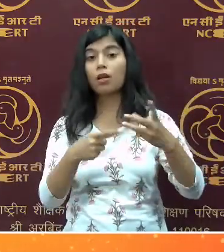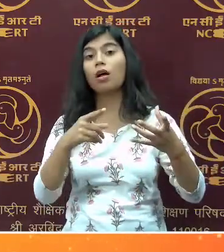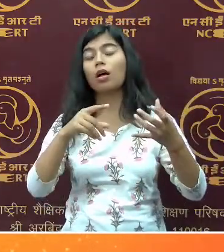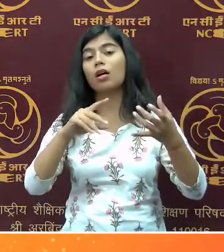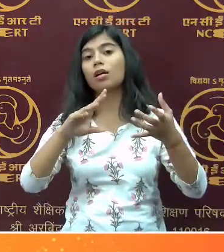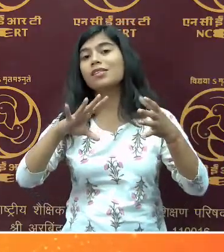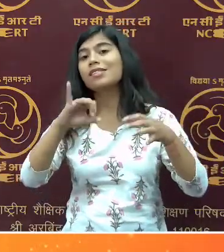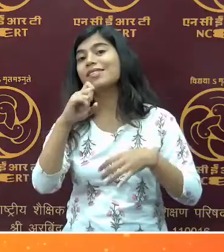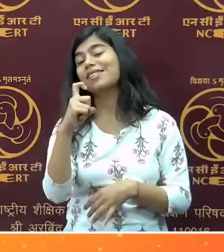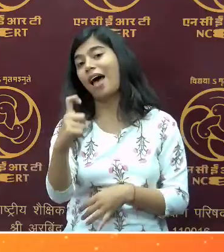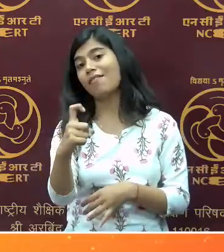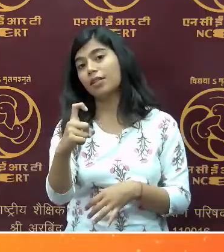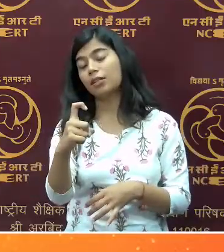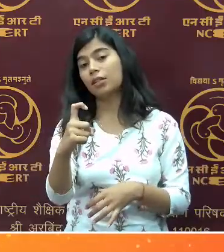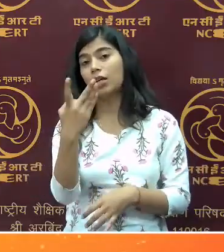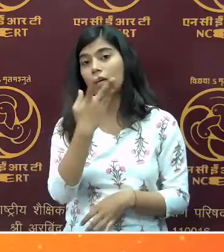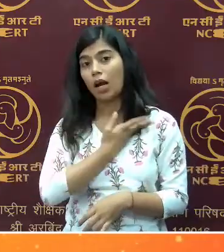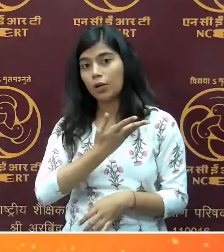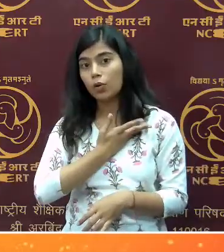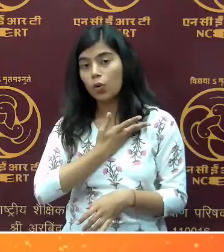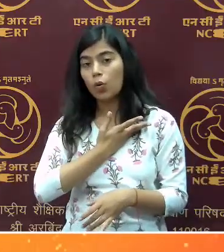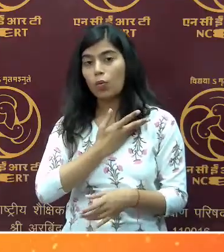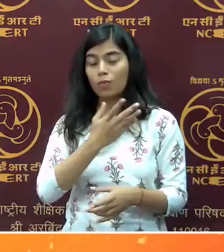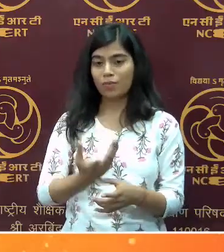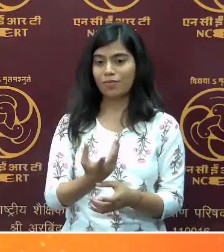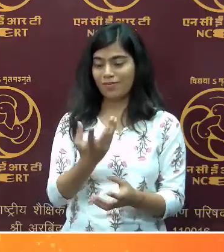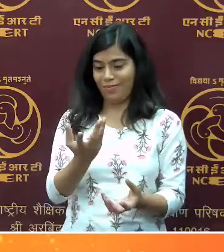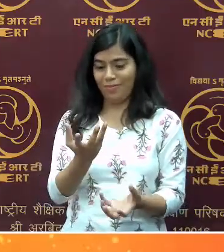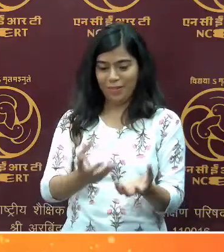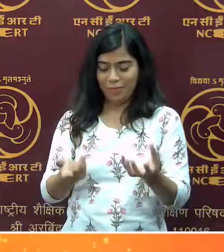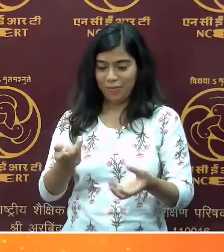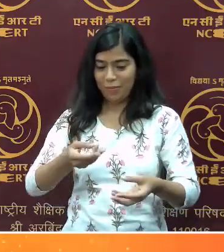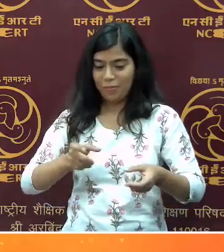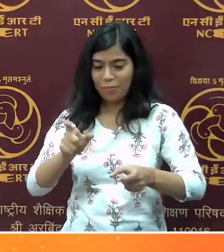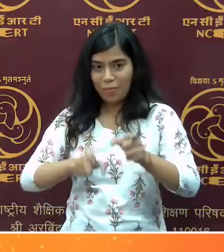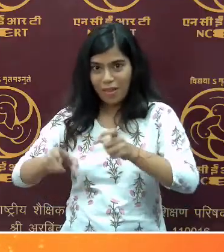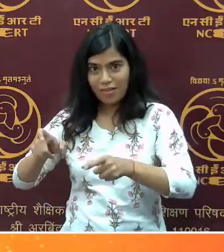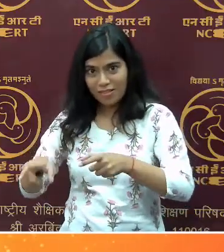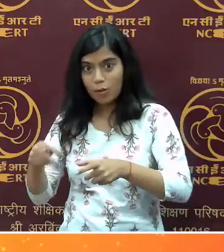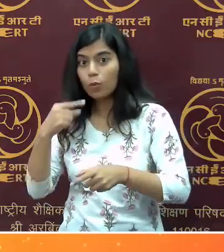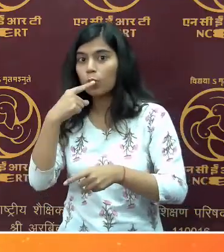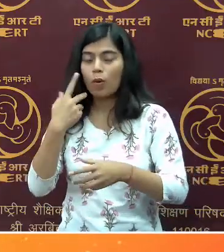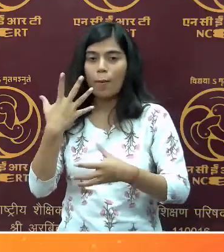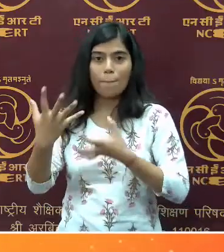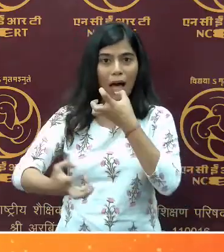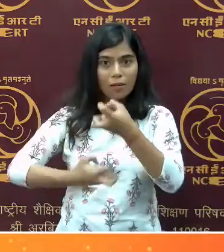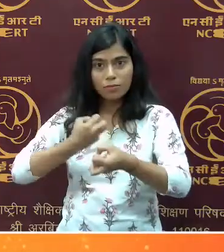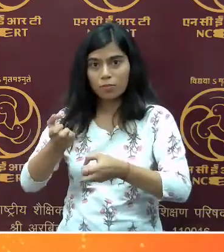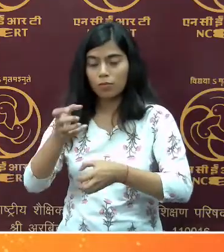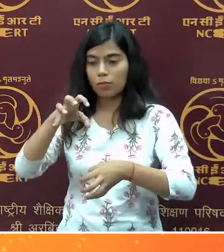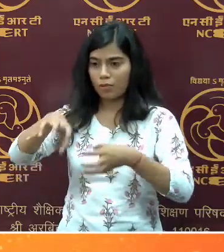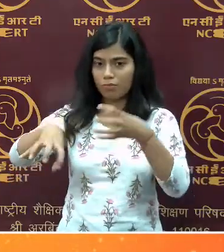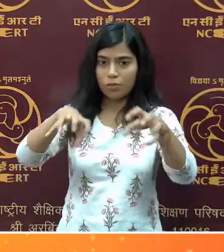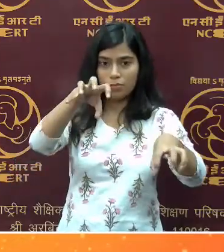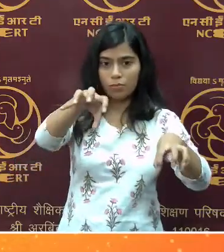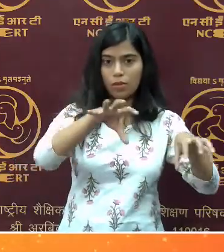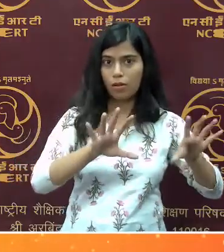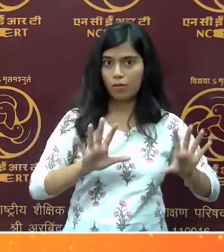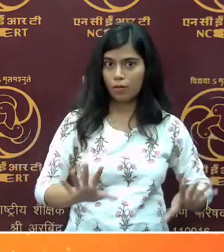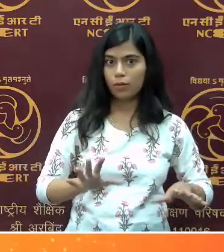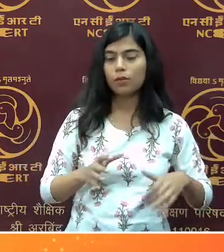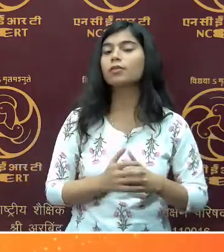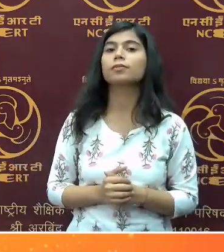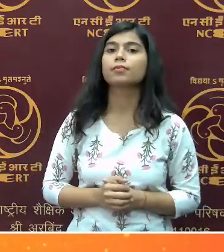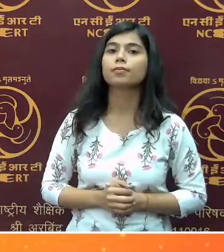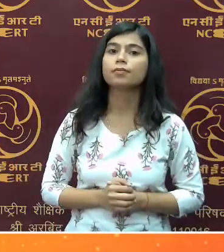7th right, that was removed from the constitution, that is removed from the list of fundamental rights. It is no more a part